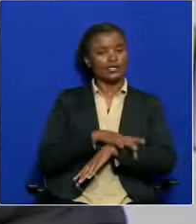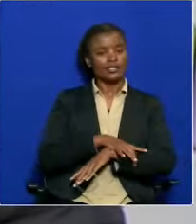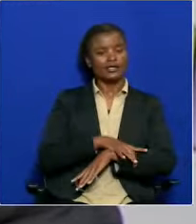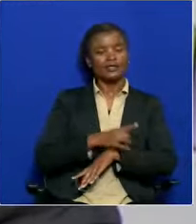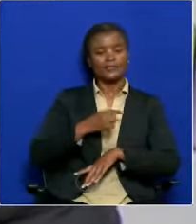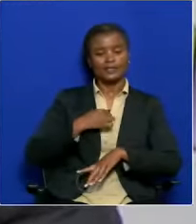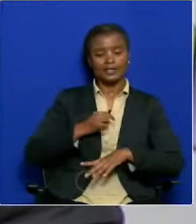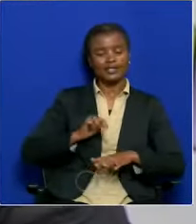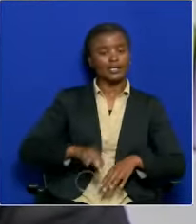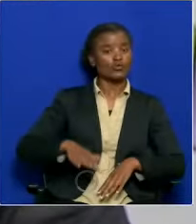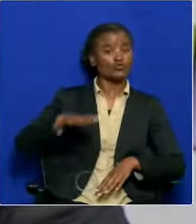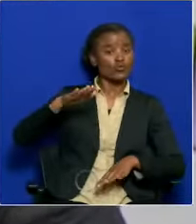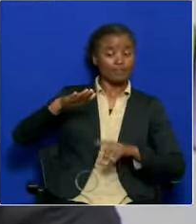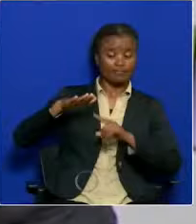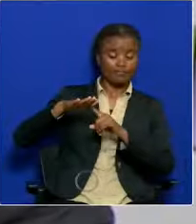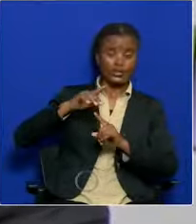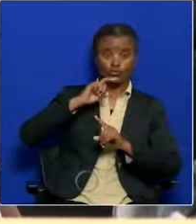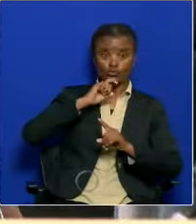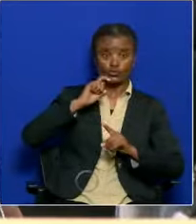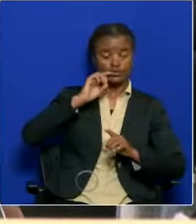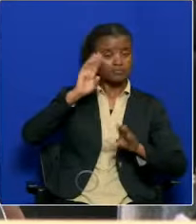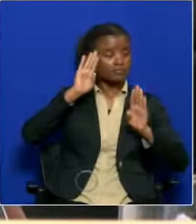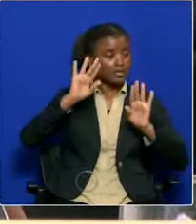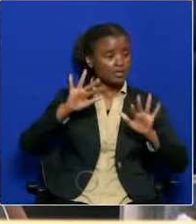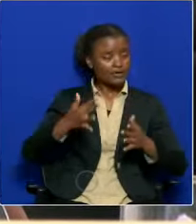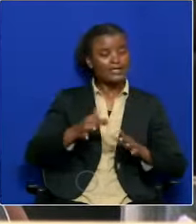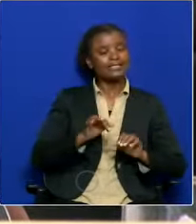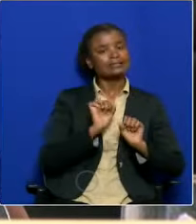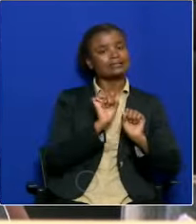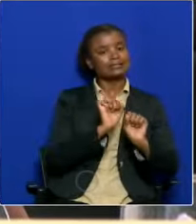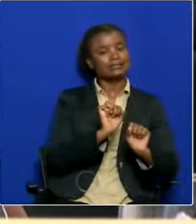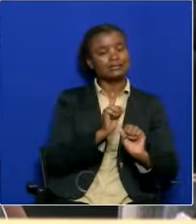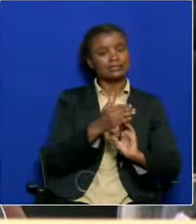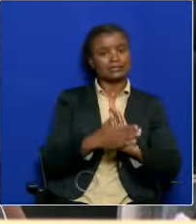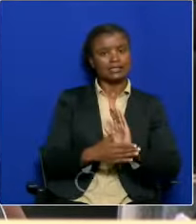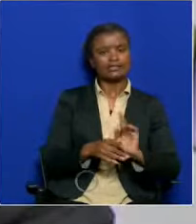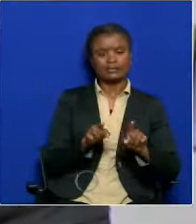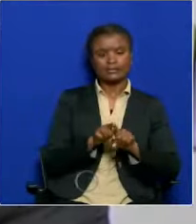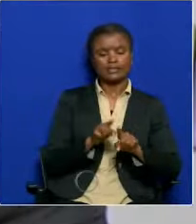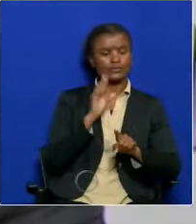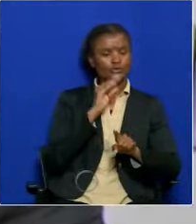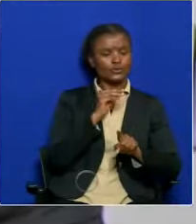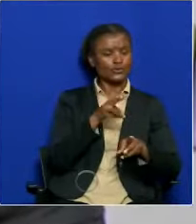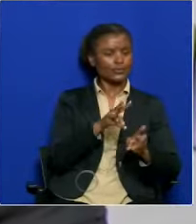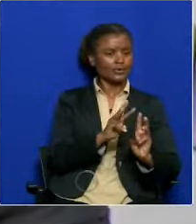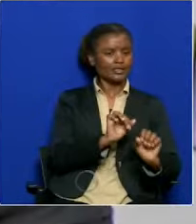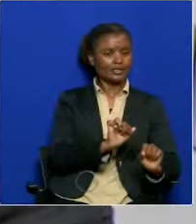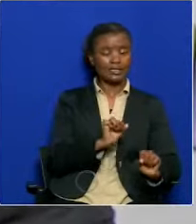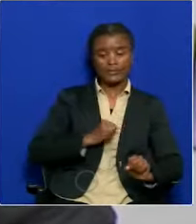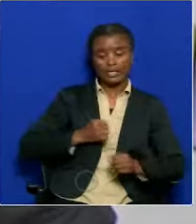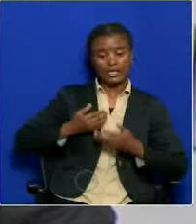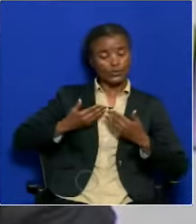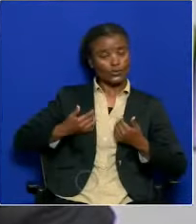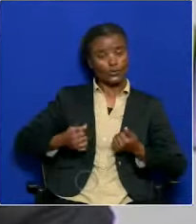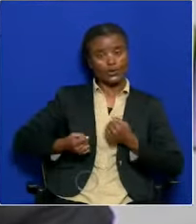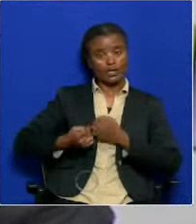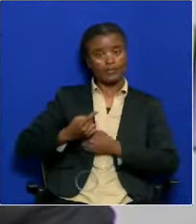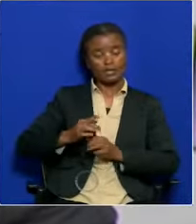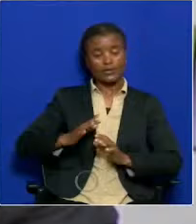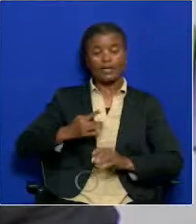he talks how he talks. So I don't know. I can't say what happened. But what I can say is, I